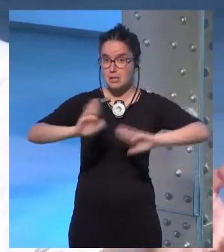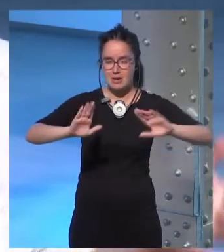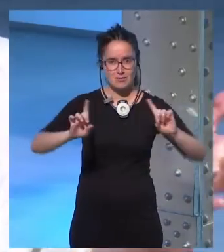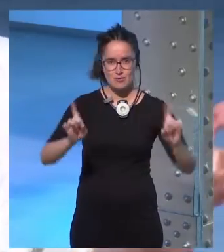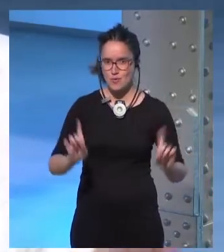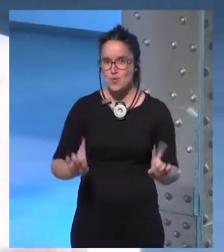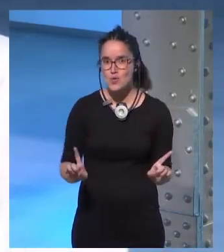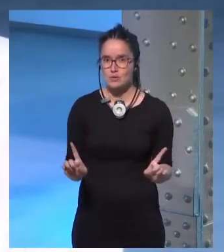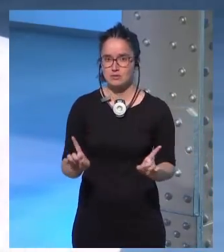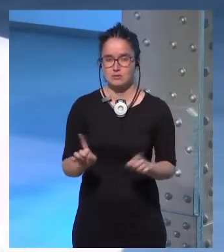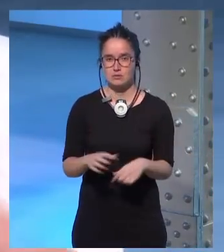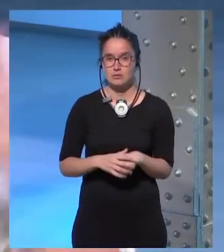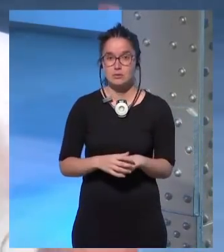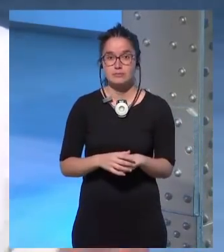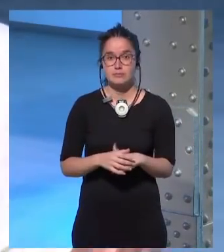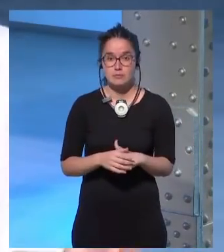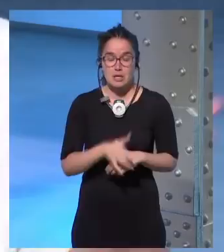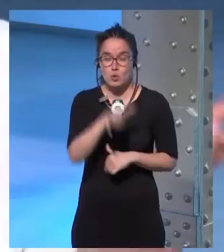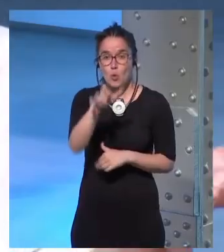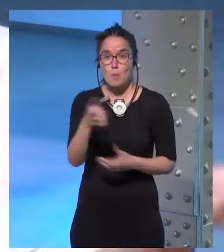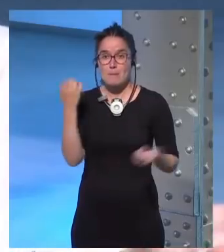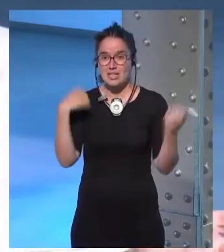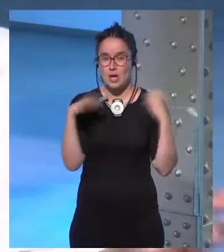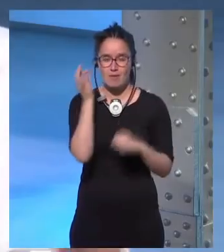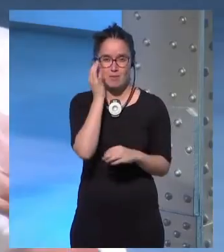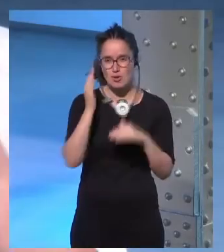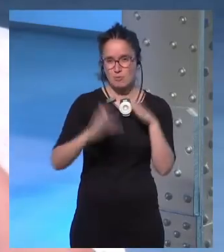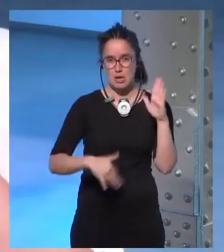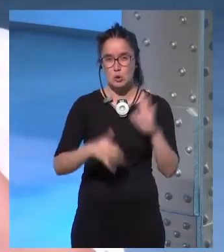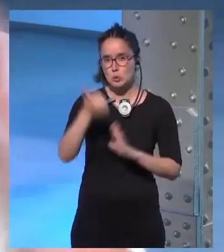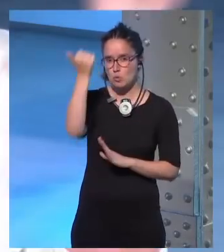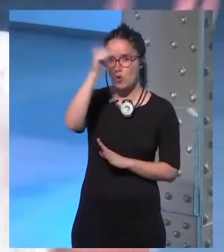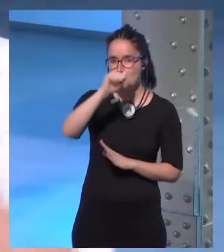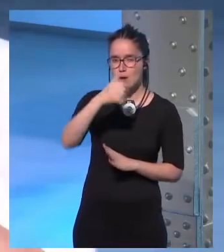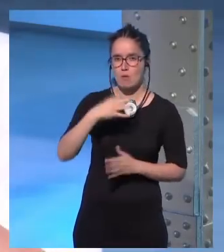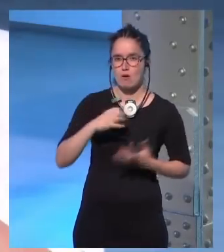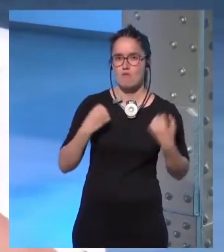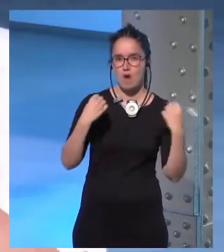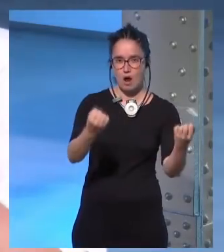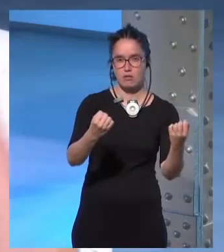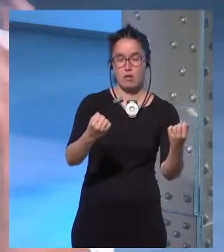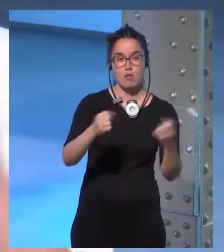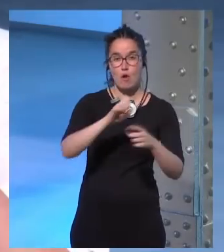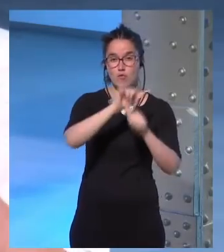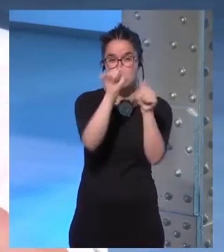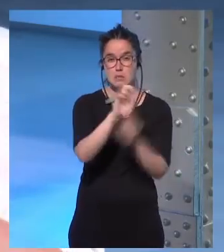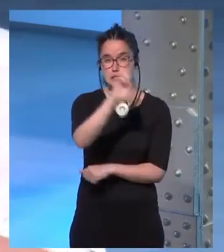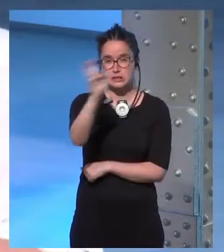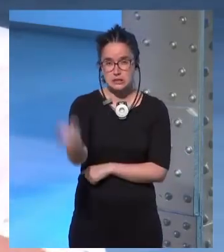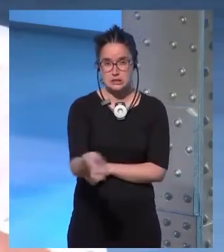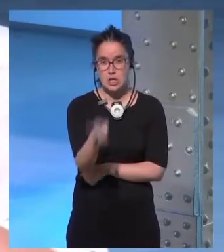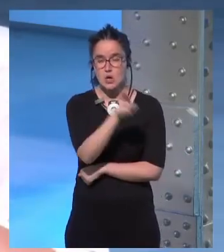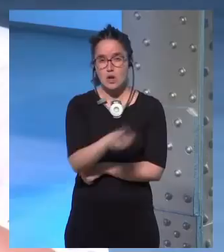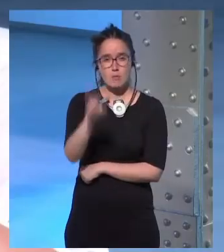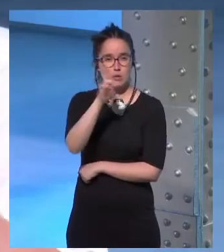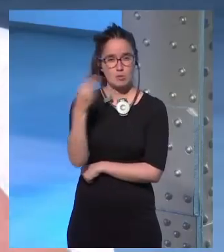to be strong as a man. There is not one way to be strong as human beings. We are, again, an incredibly